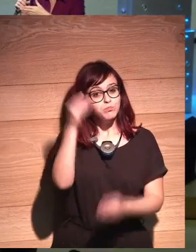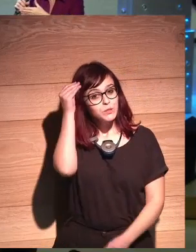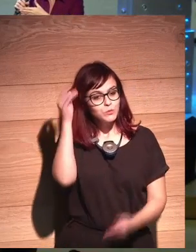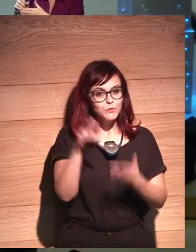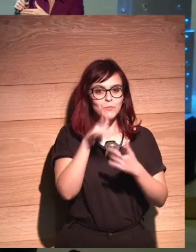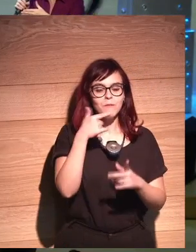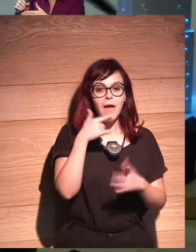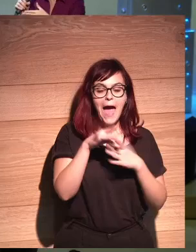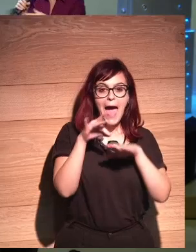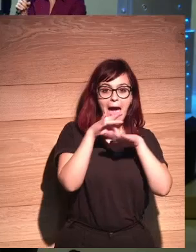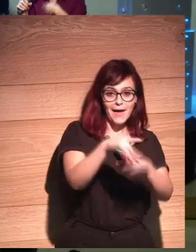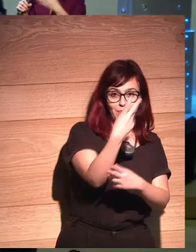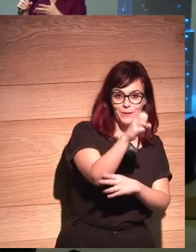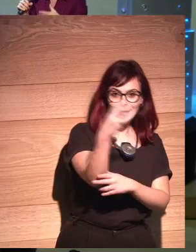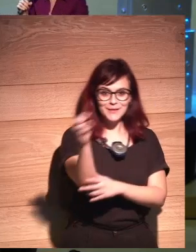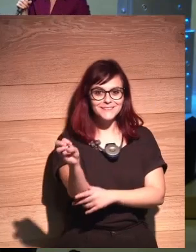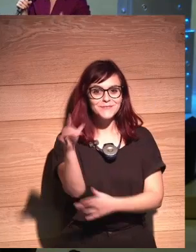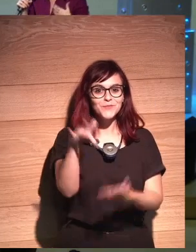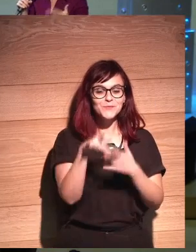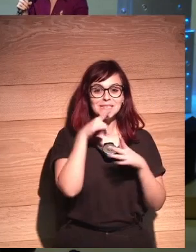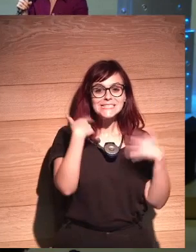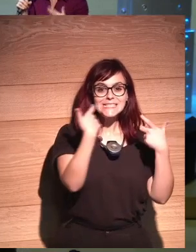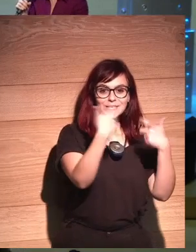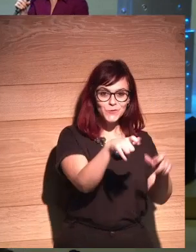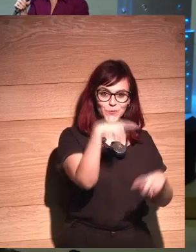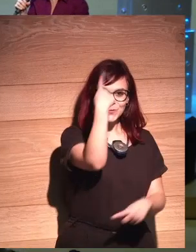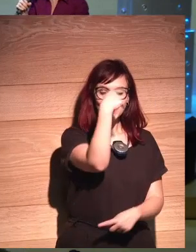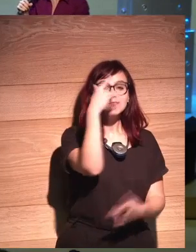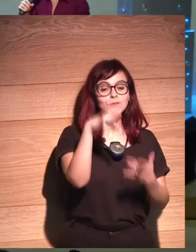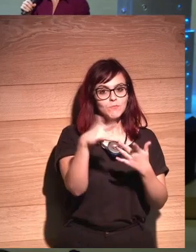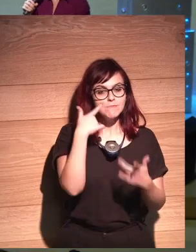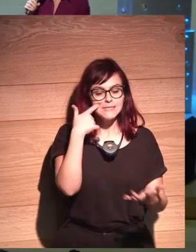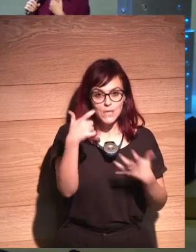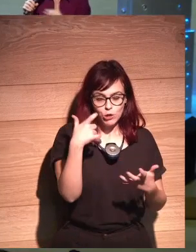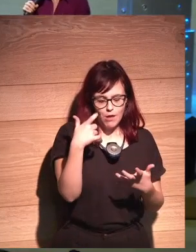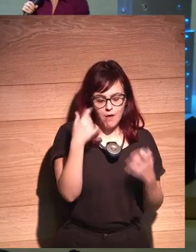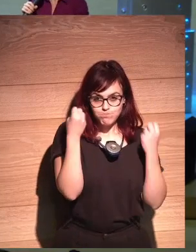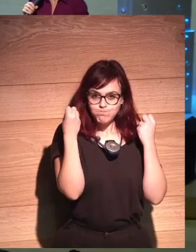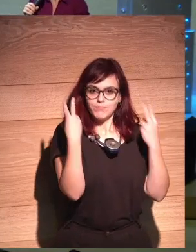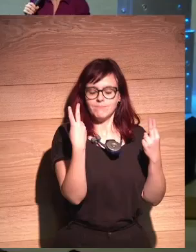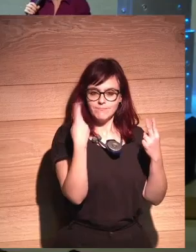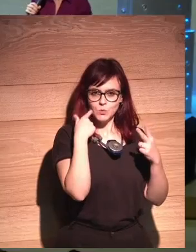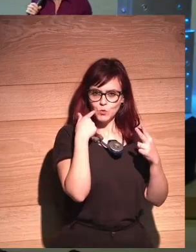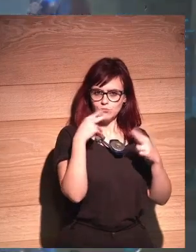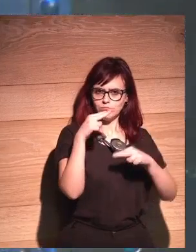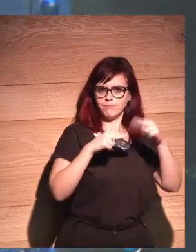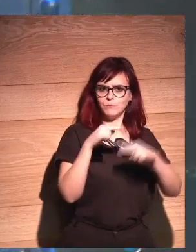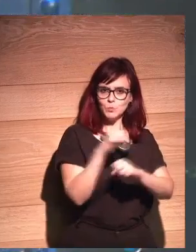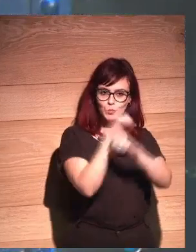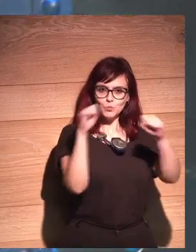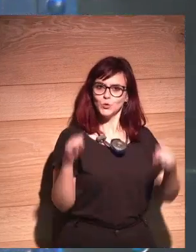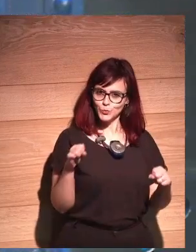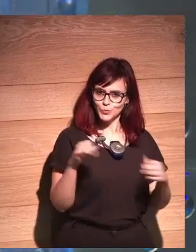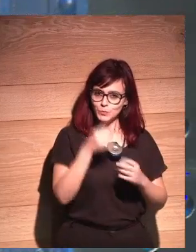cultural sphere has related to this Agenda 2030, and they're doing many